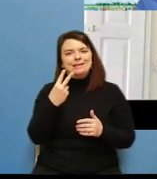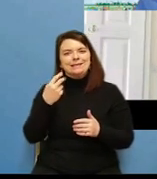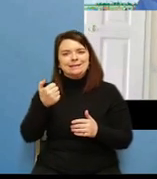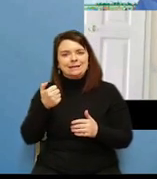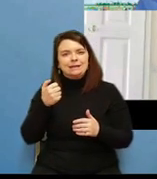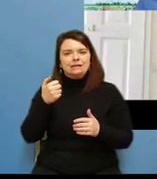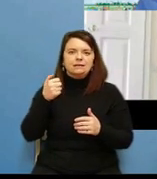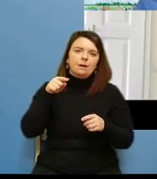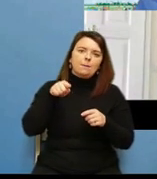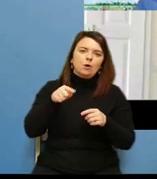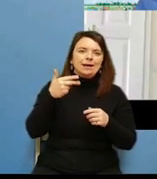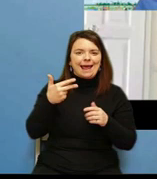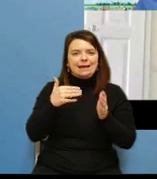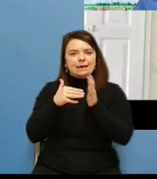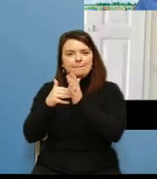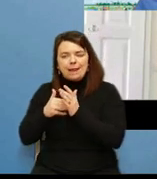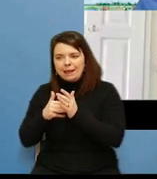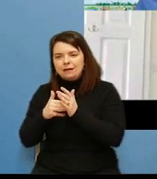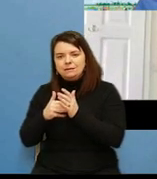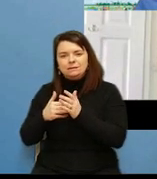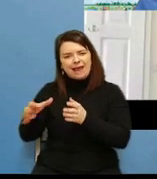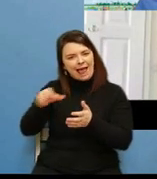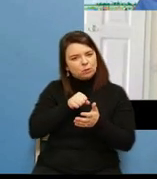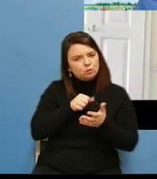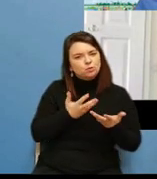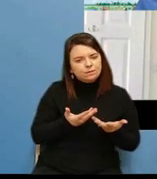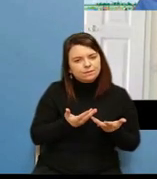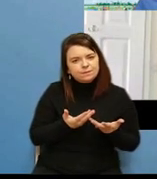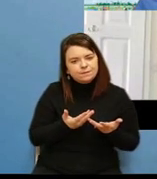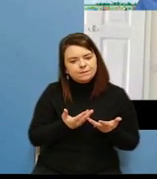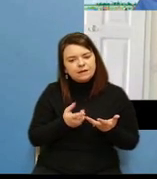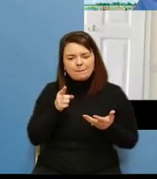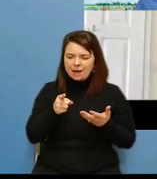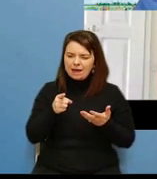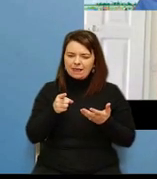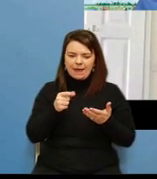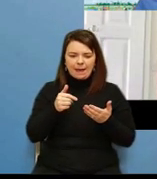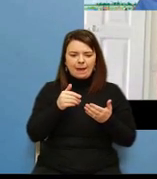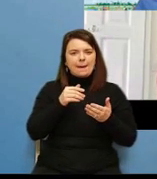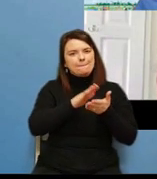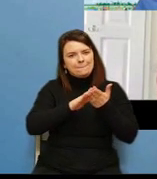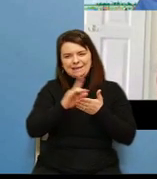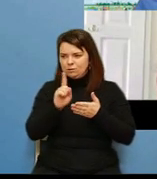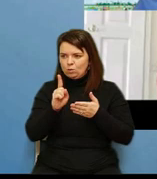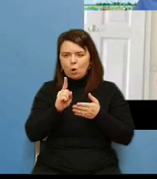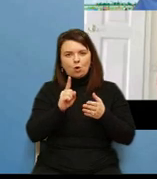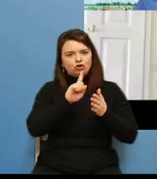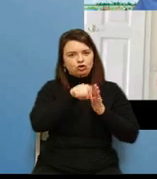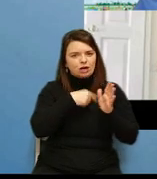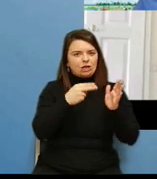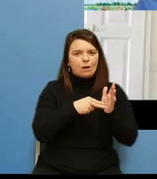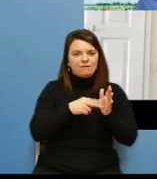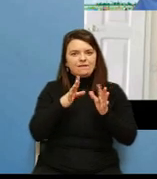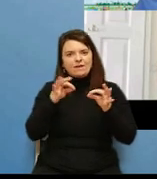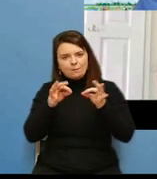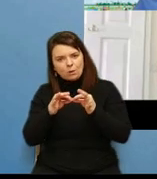48.9 came out. Q3, 26.8 million came out. Q4, 16.4 million came out. But what this practically means is